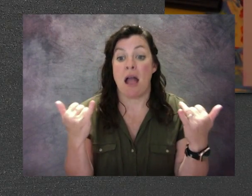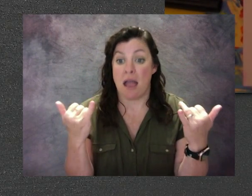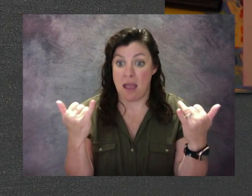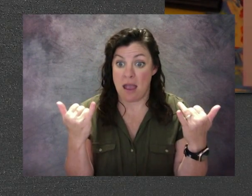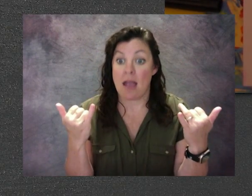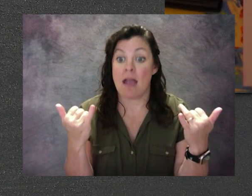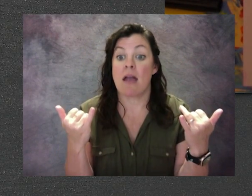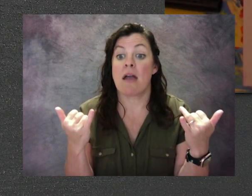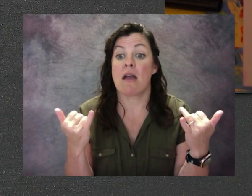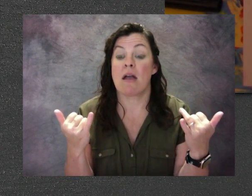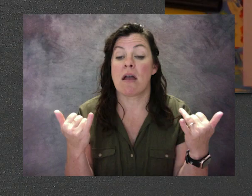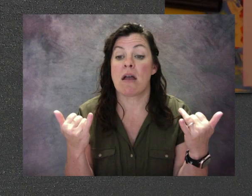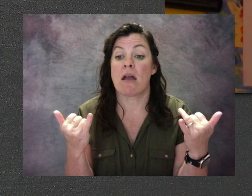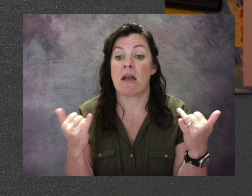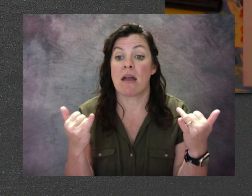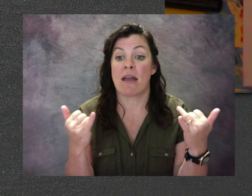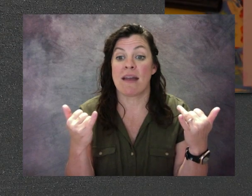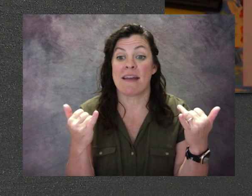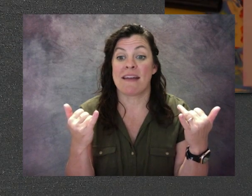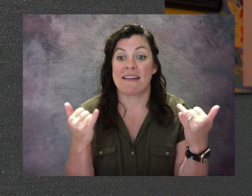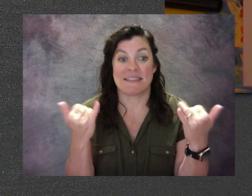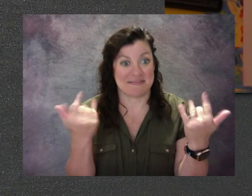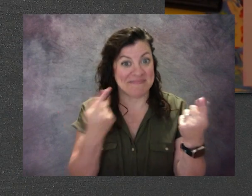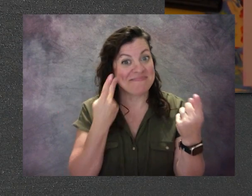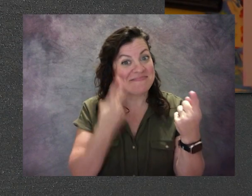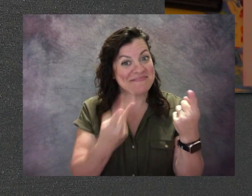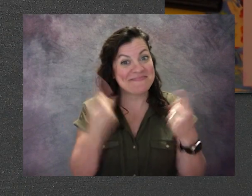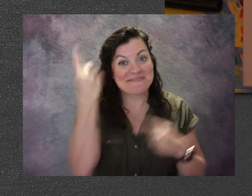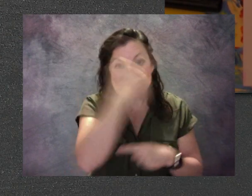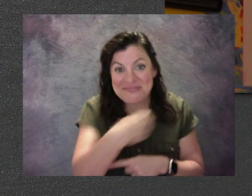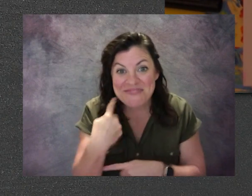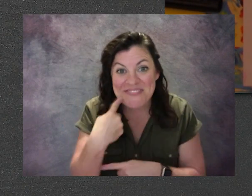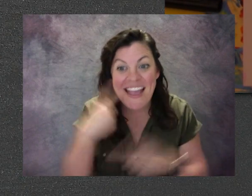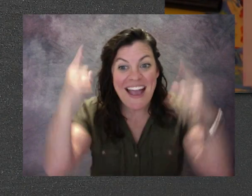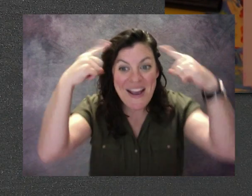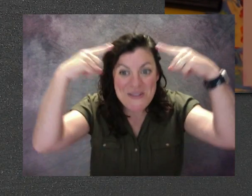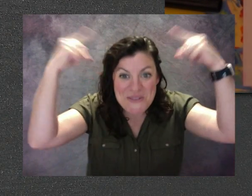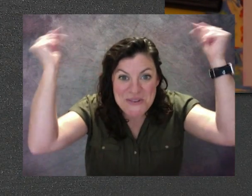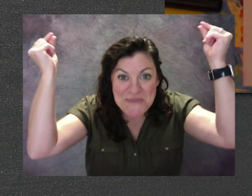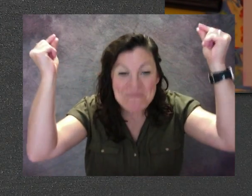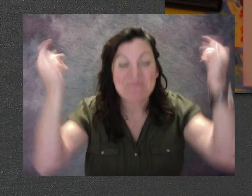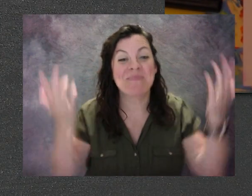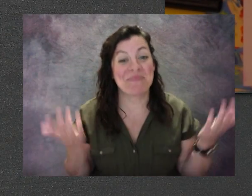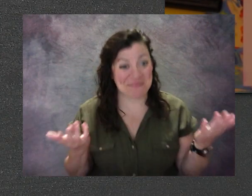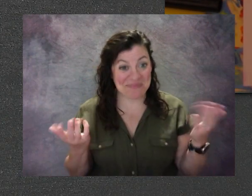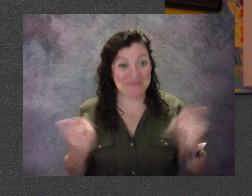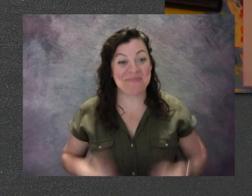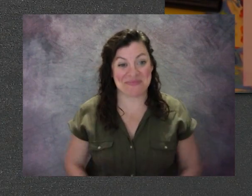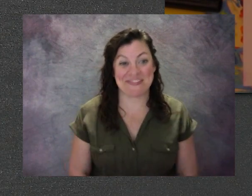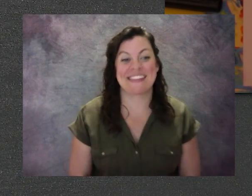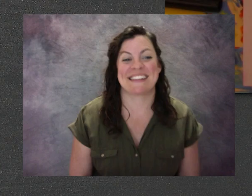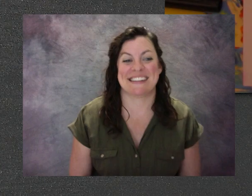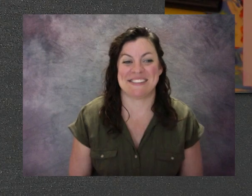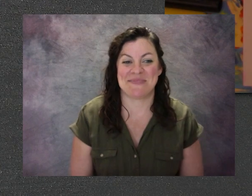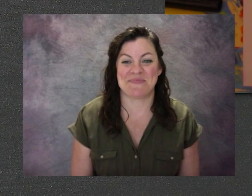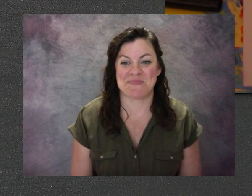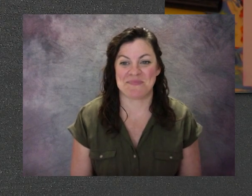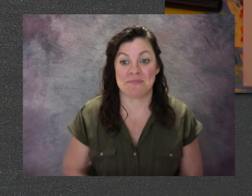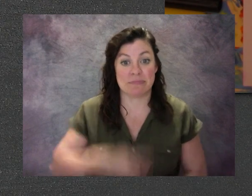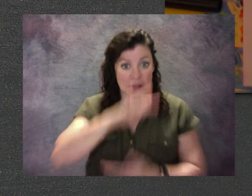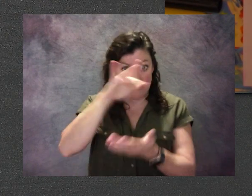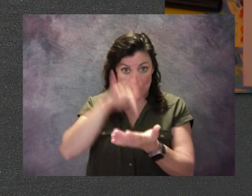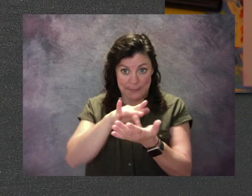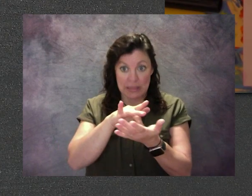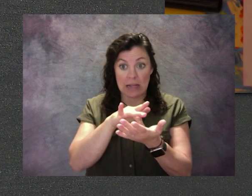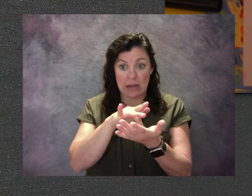3 lines that we've drawn are starting to turn into the cat's head. Now, starting in the center, we're going to do a curved